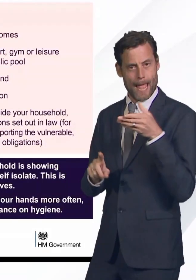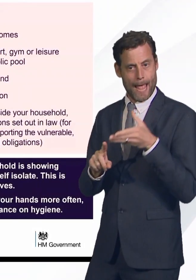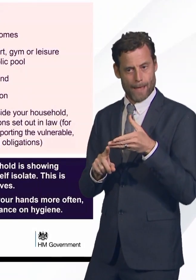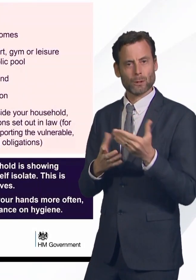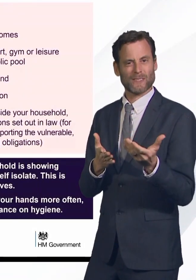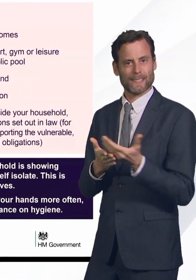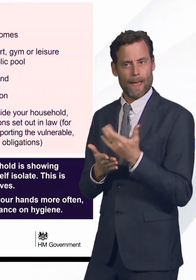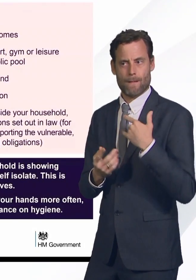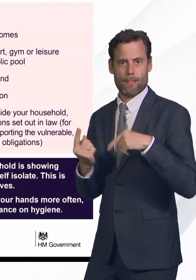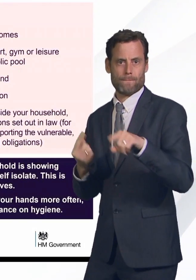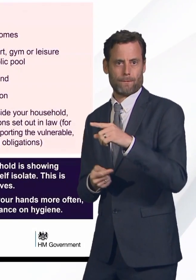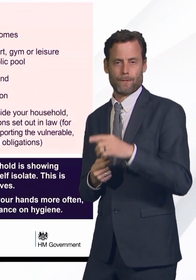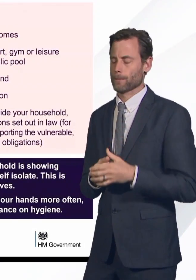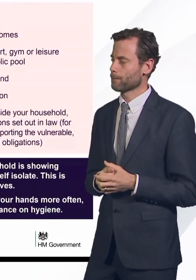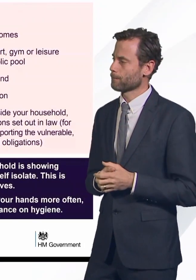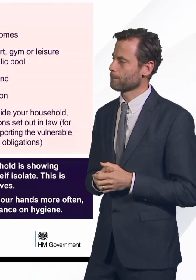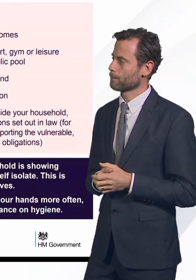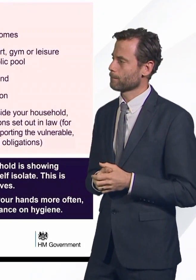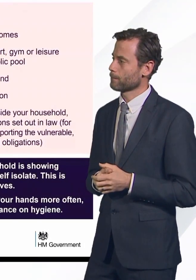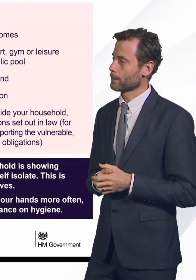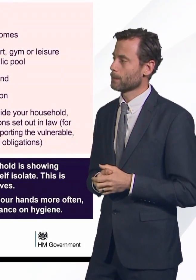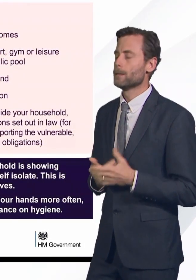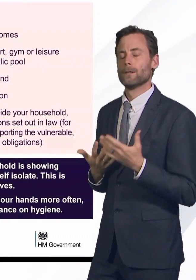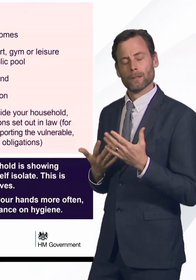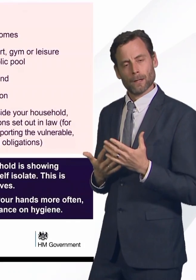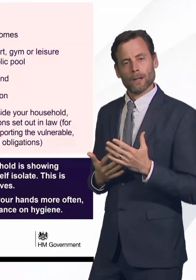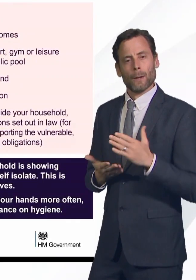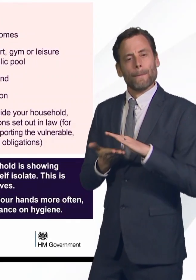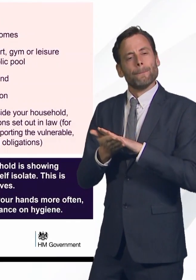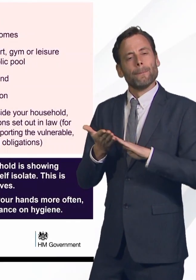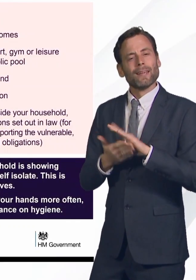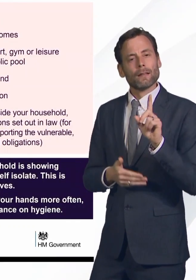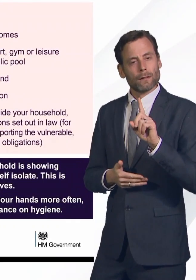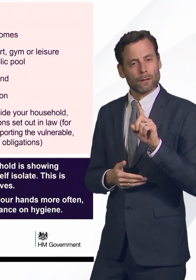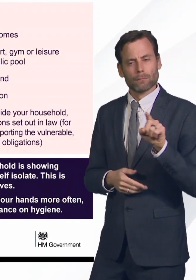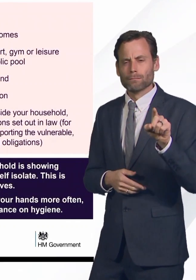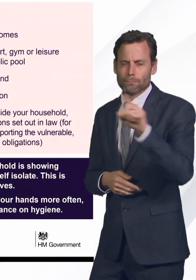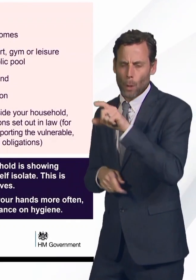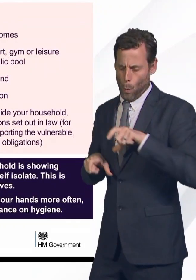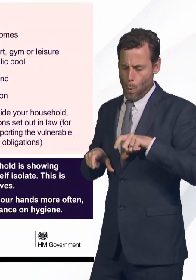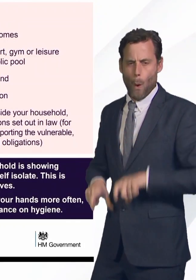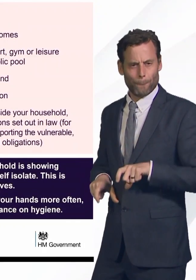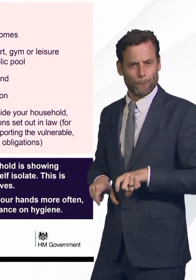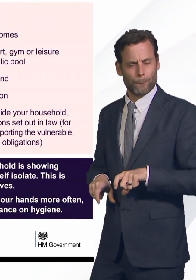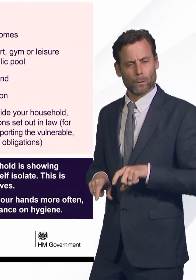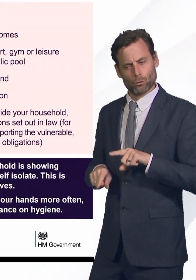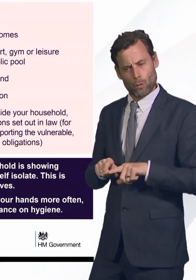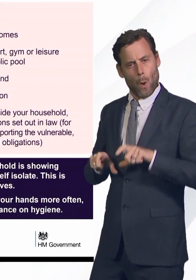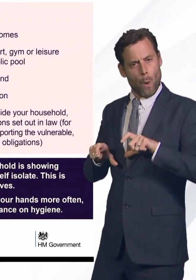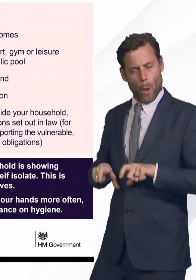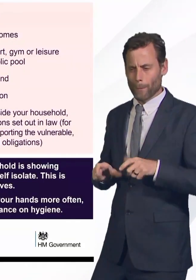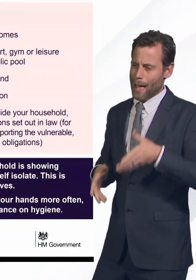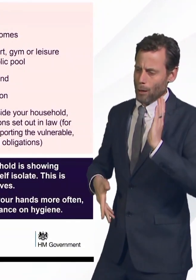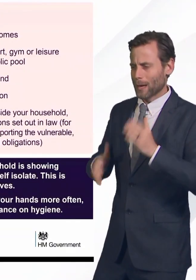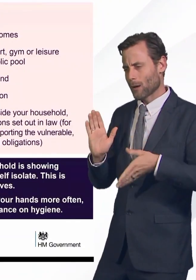appropriate course still means staying at home as much as possible. But there are a range of other actions we're advising